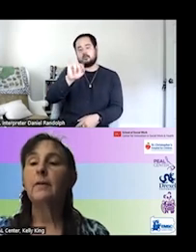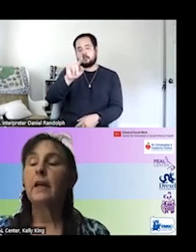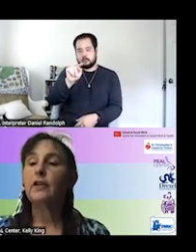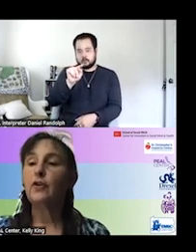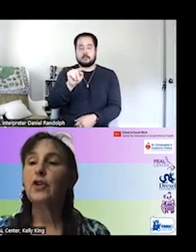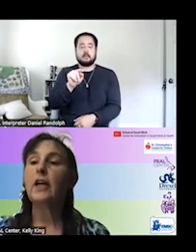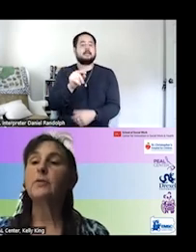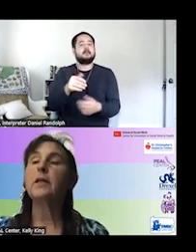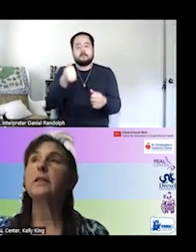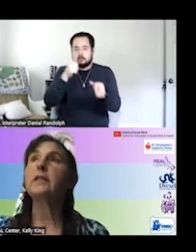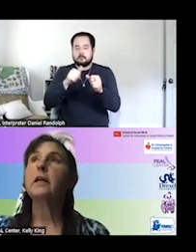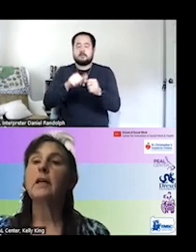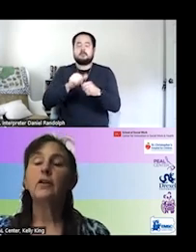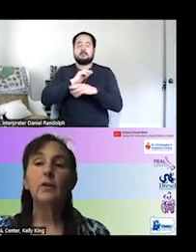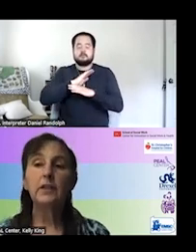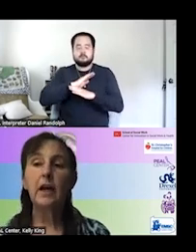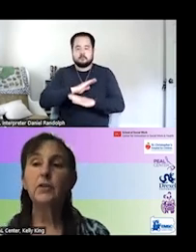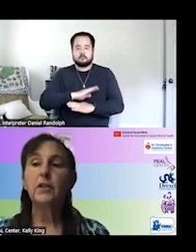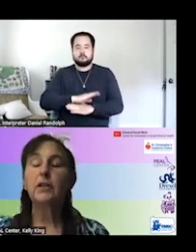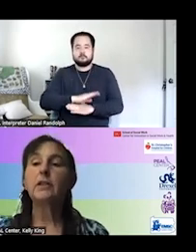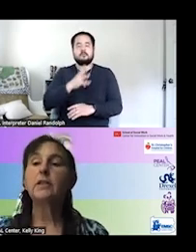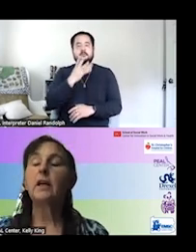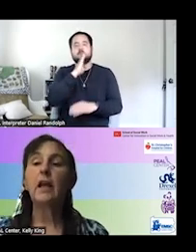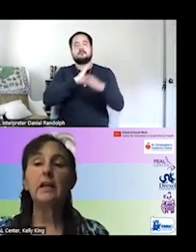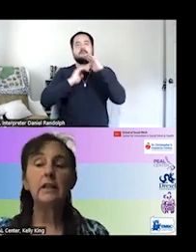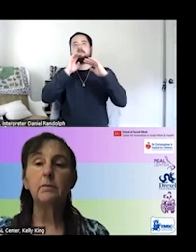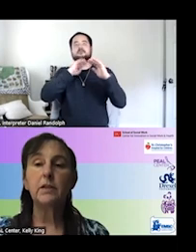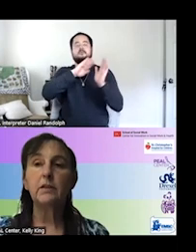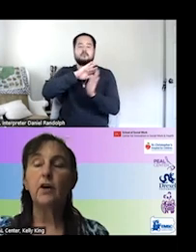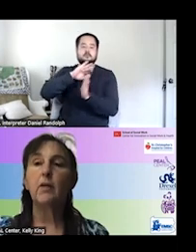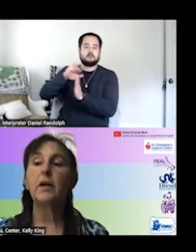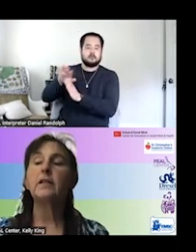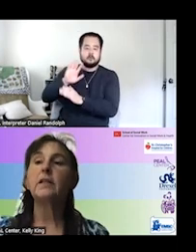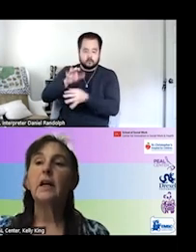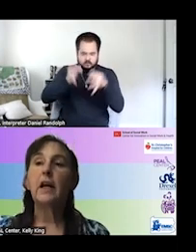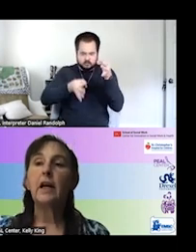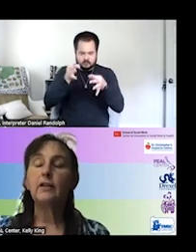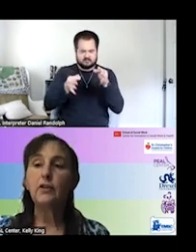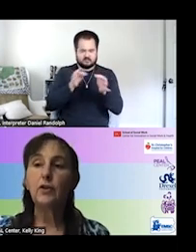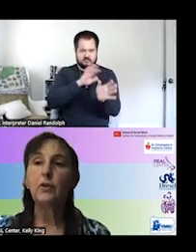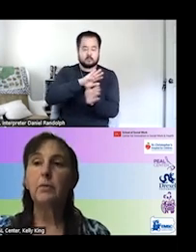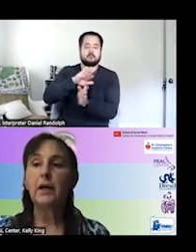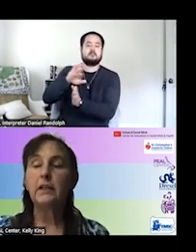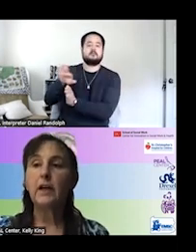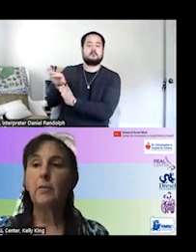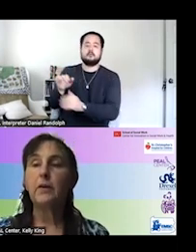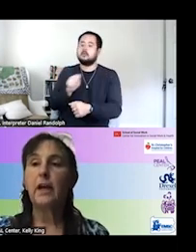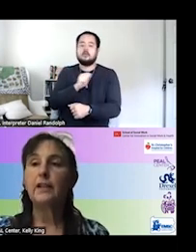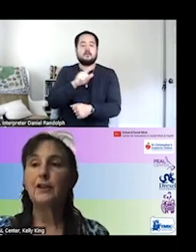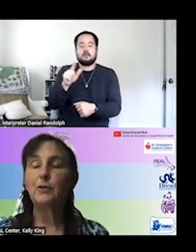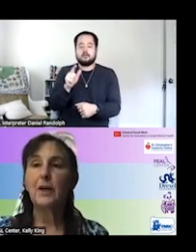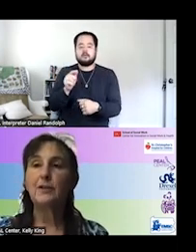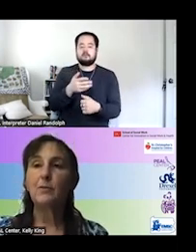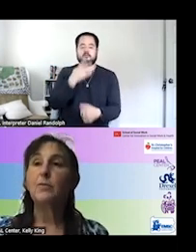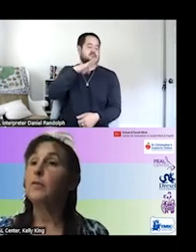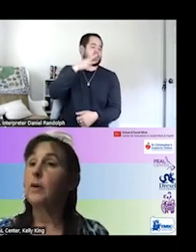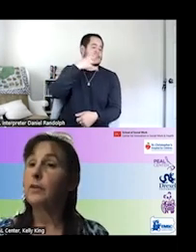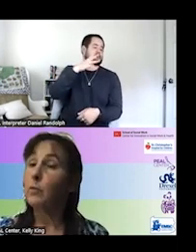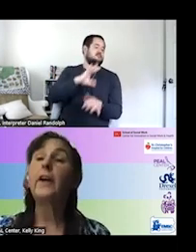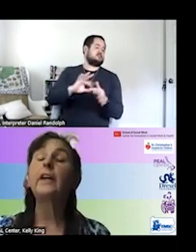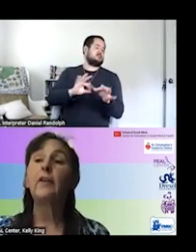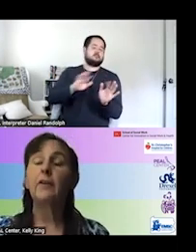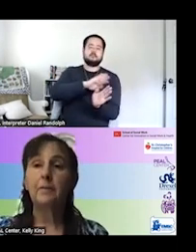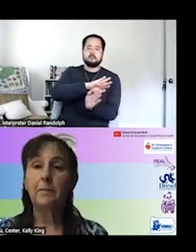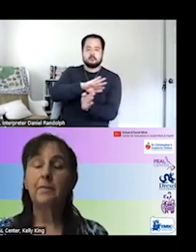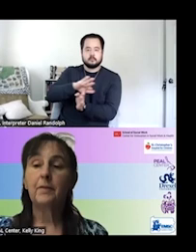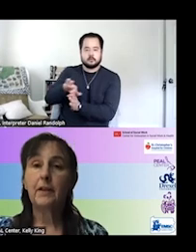frustration, your judgments, your assumptions, any dismissive comments, and do your best to help in that situation with